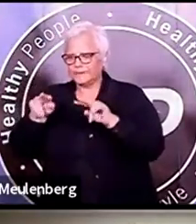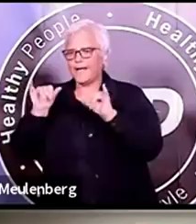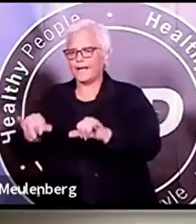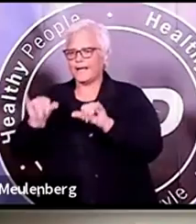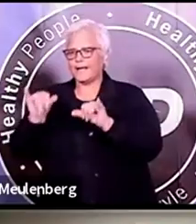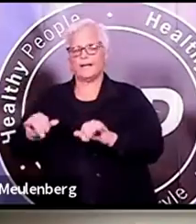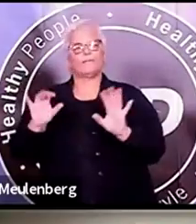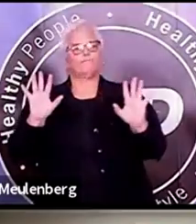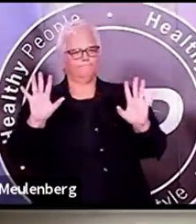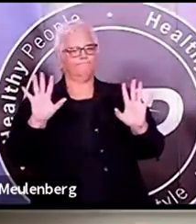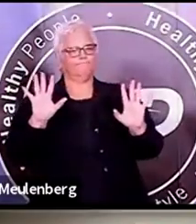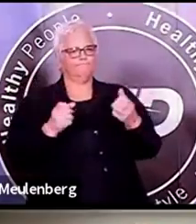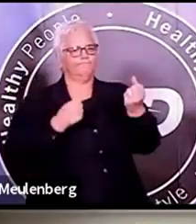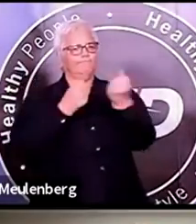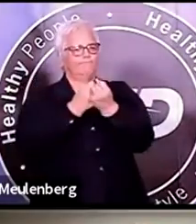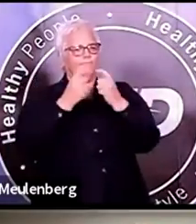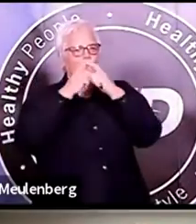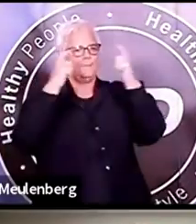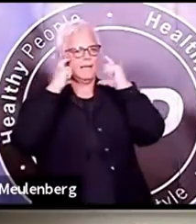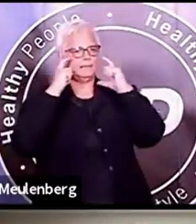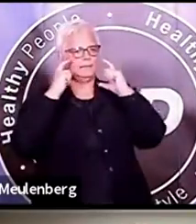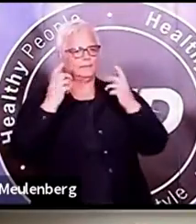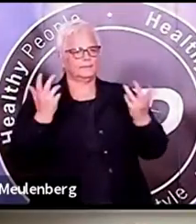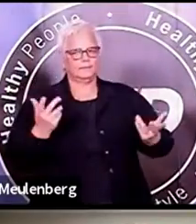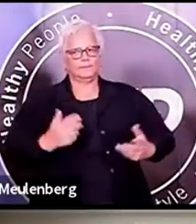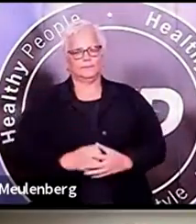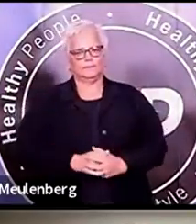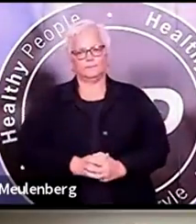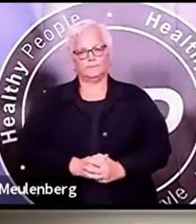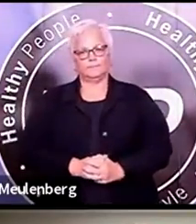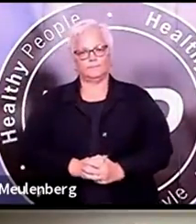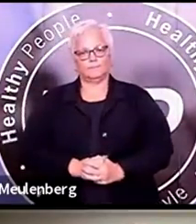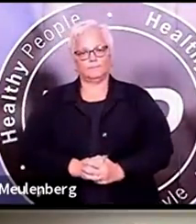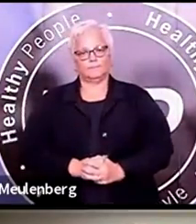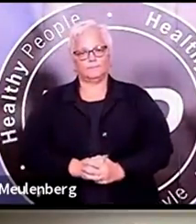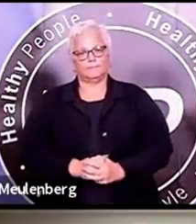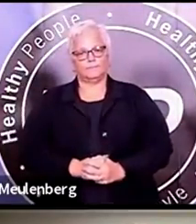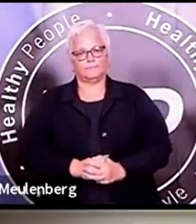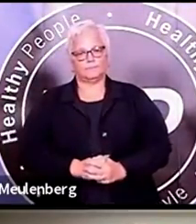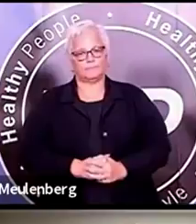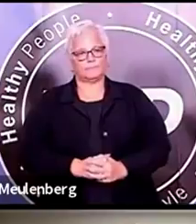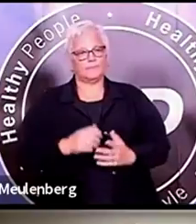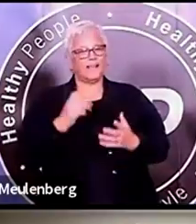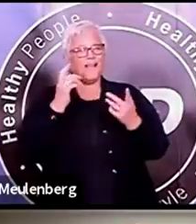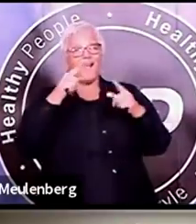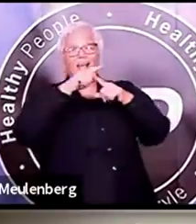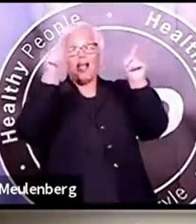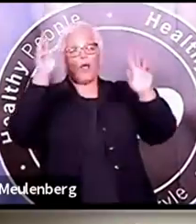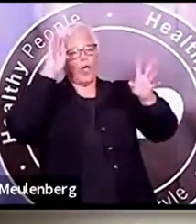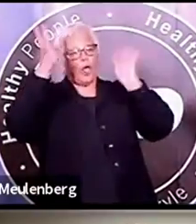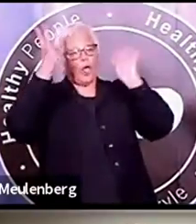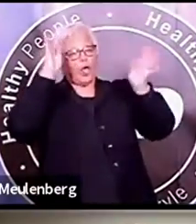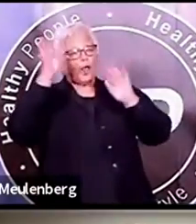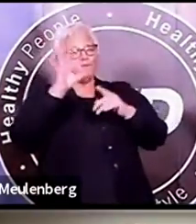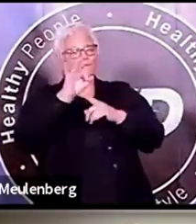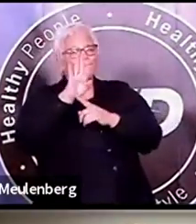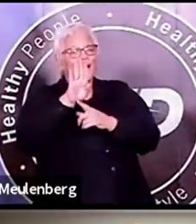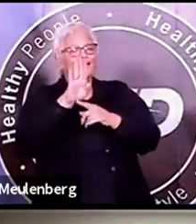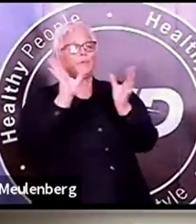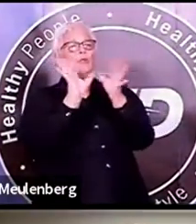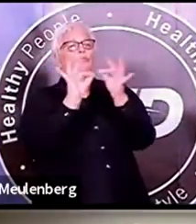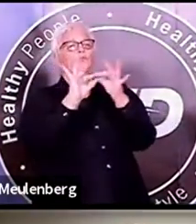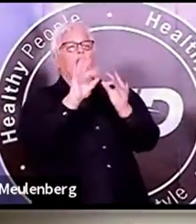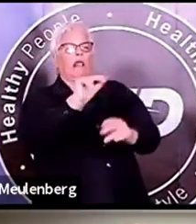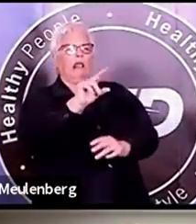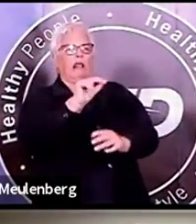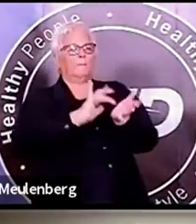as Facebook epidemiologists who have can cite some sham website and claim that that makes